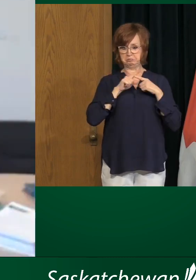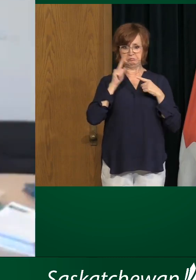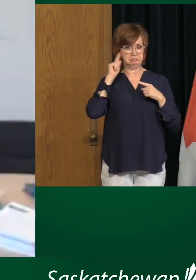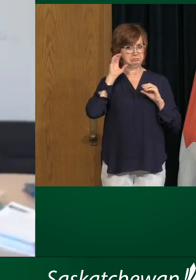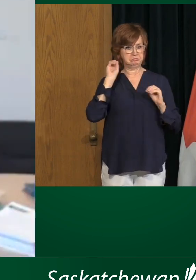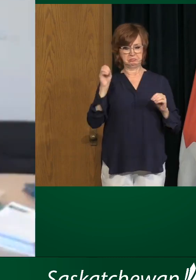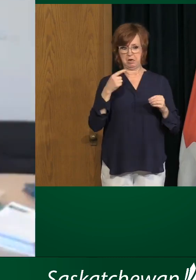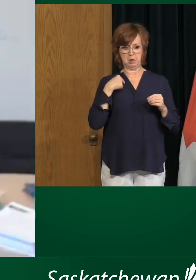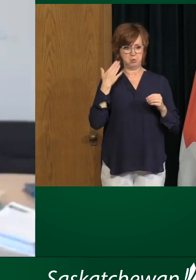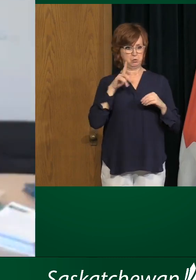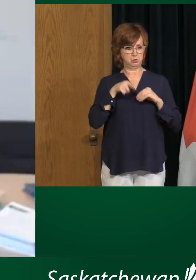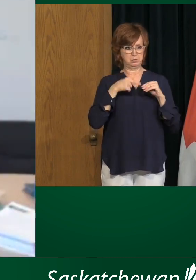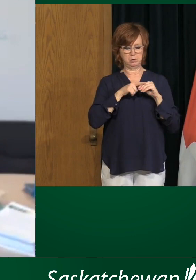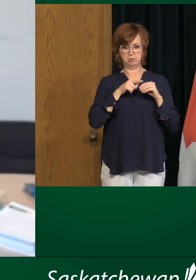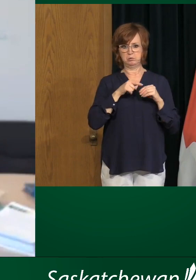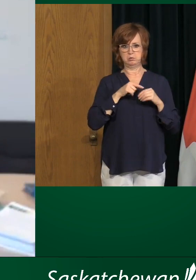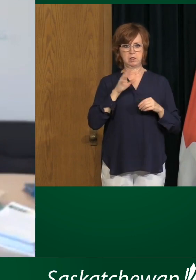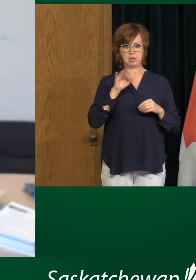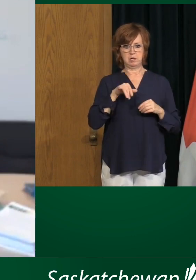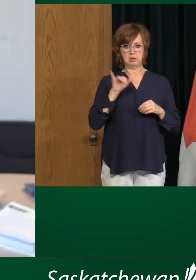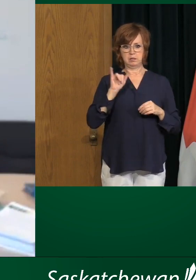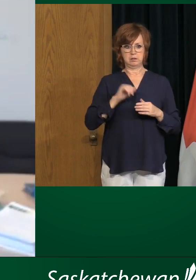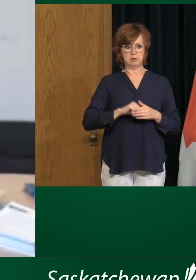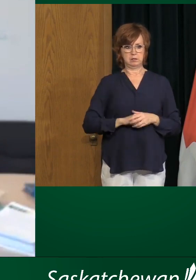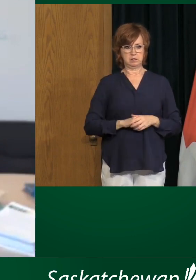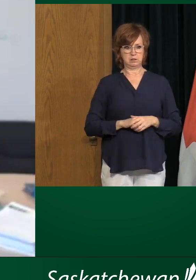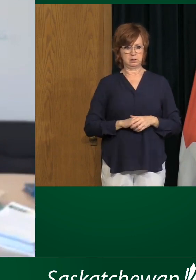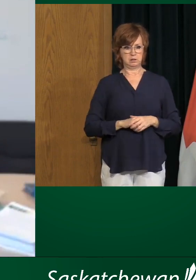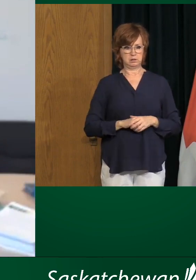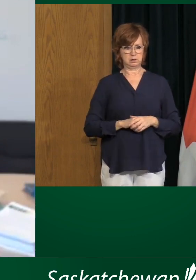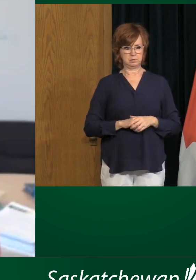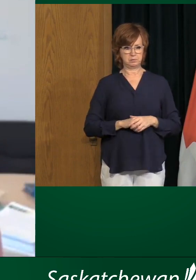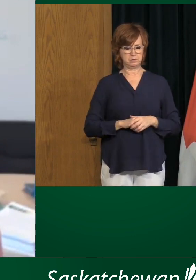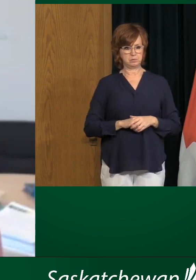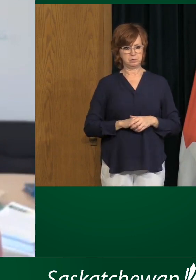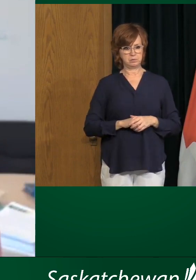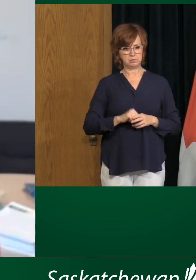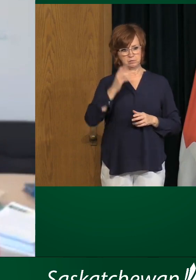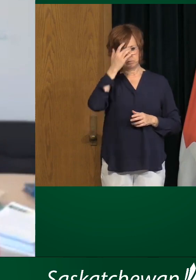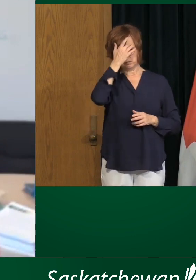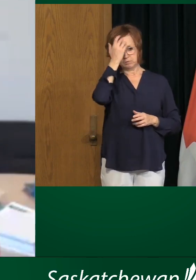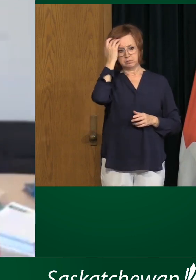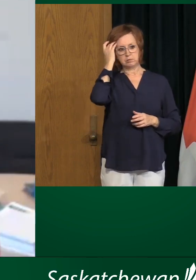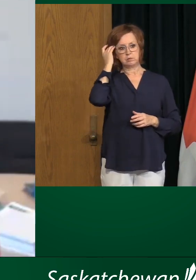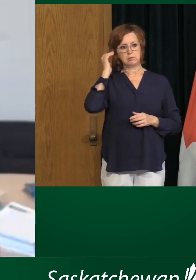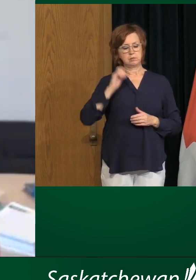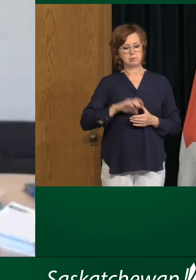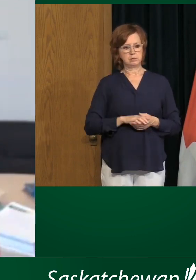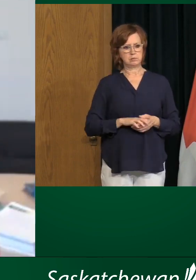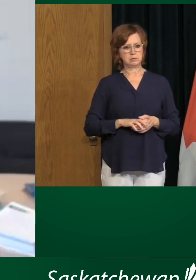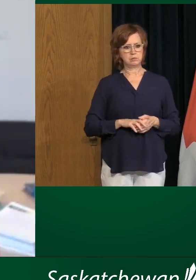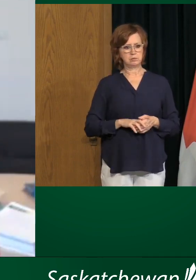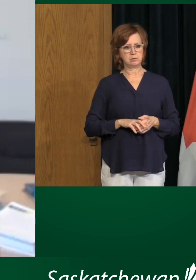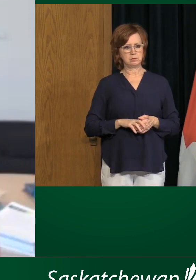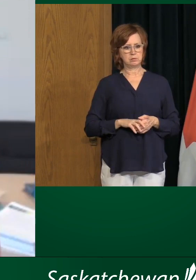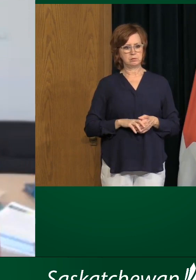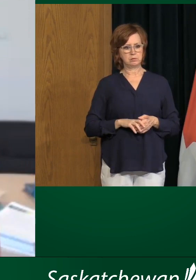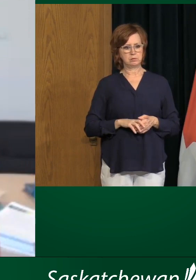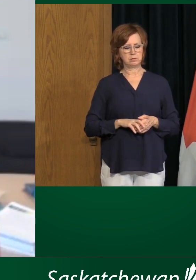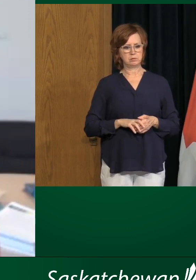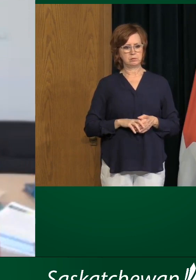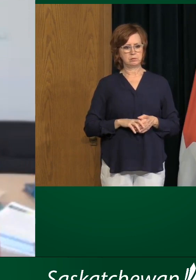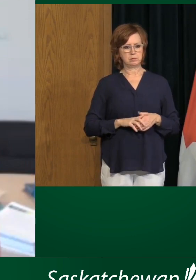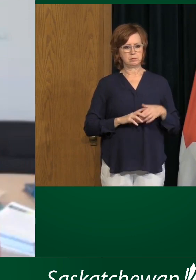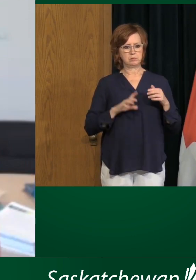memo that describes that. I think we did, yeah. I think that we have shared publicly and internally